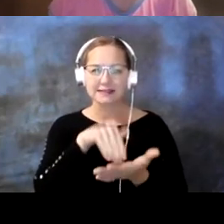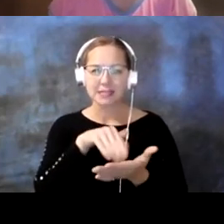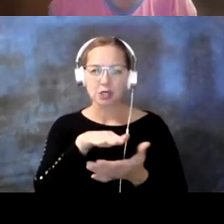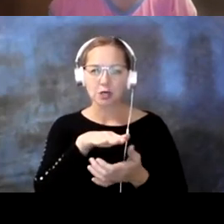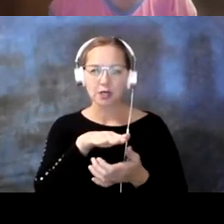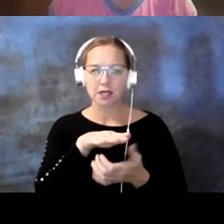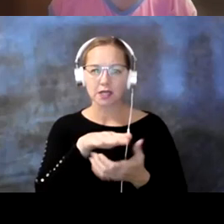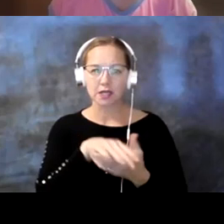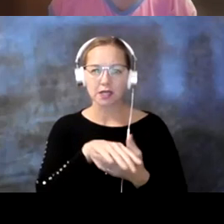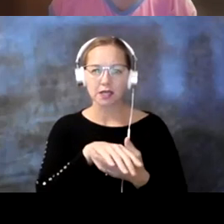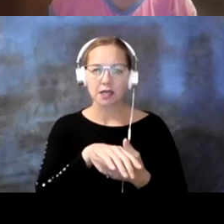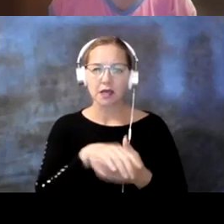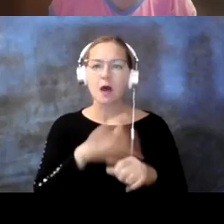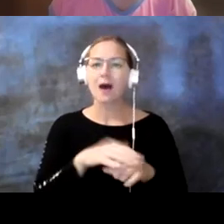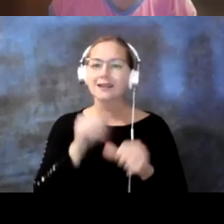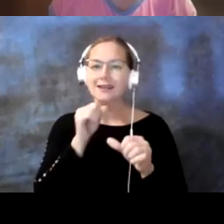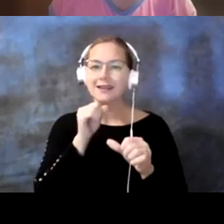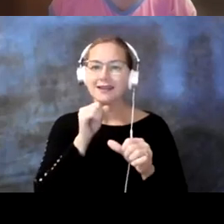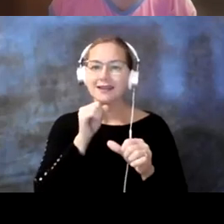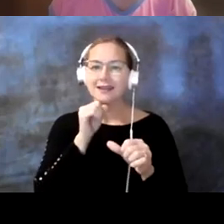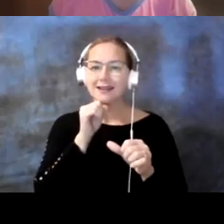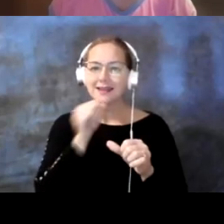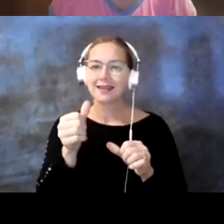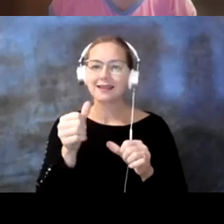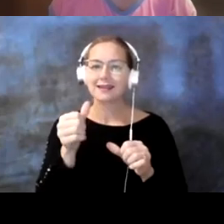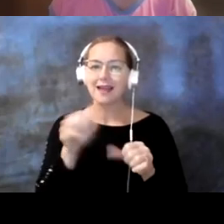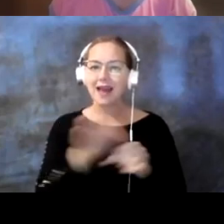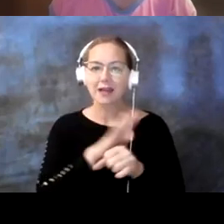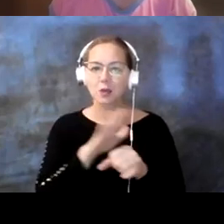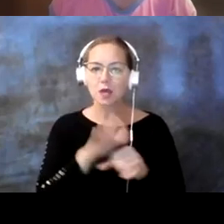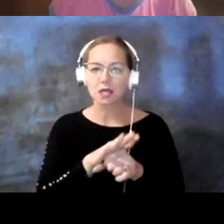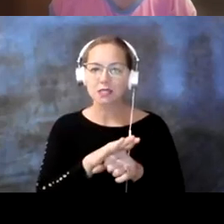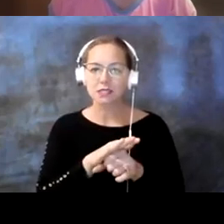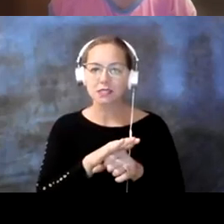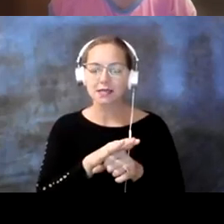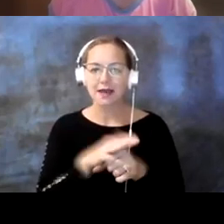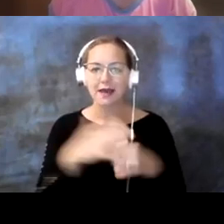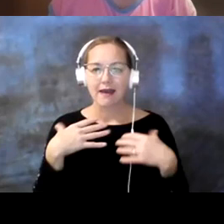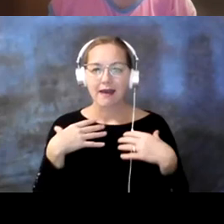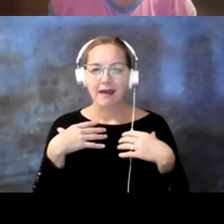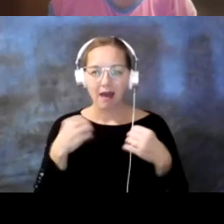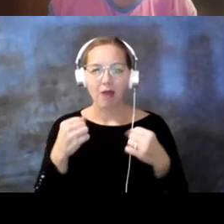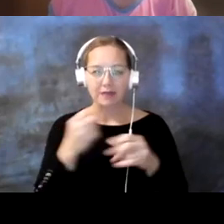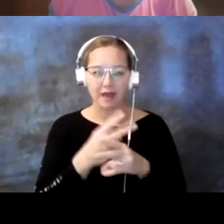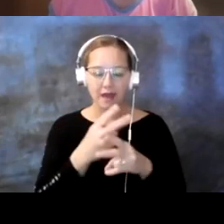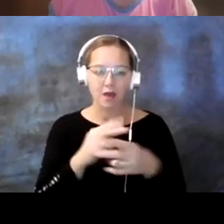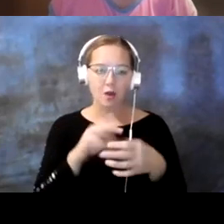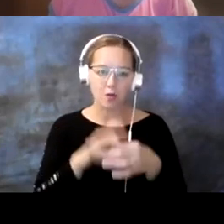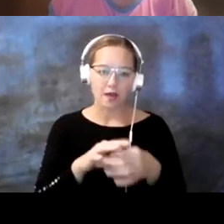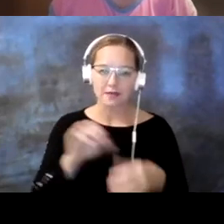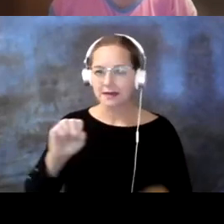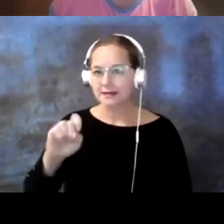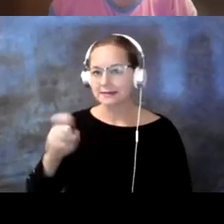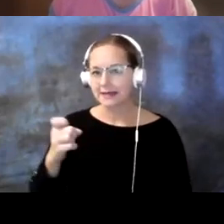the inadequate healthcare related to sexual health and disability, because oftentimes